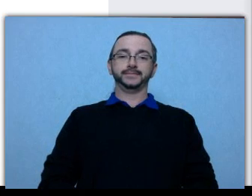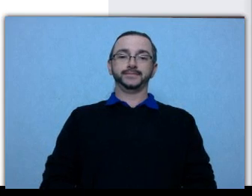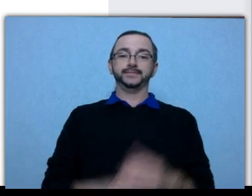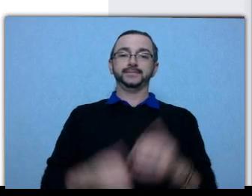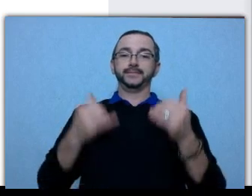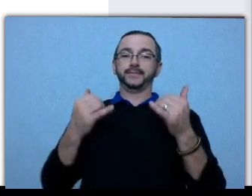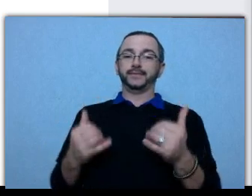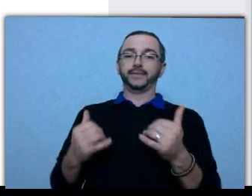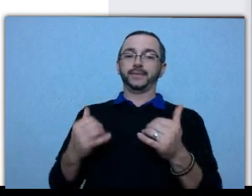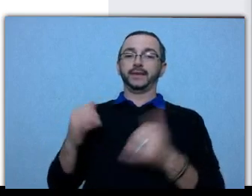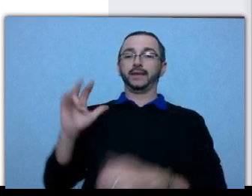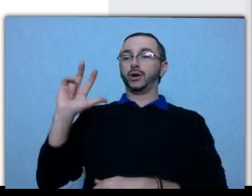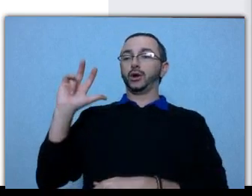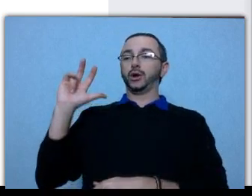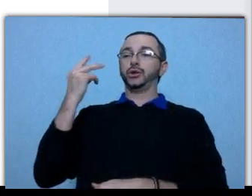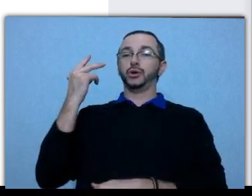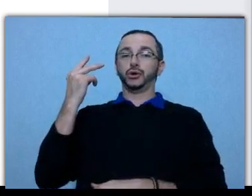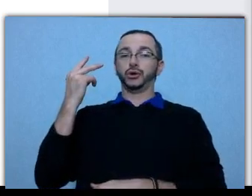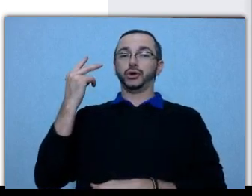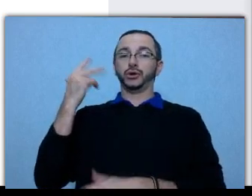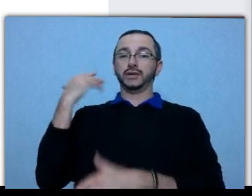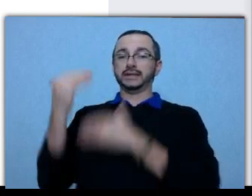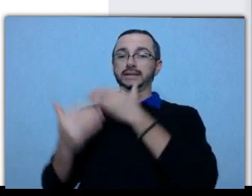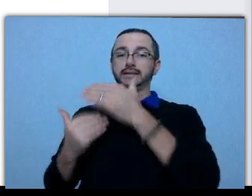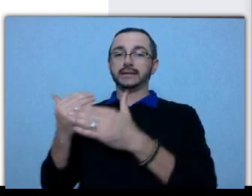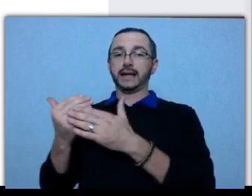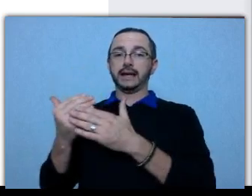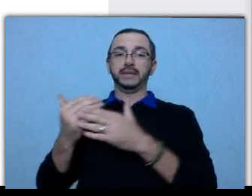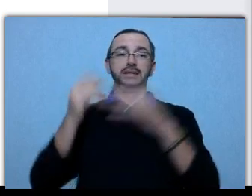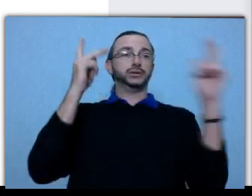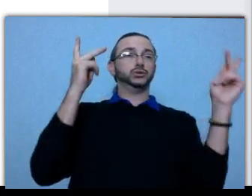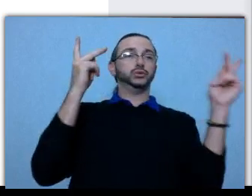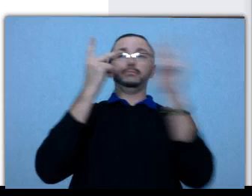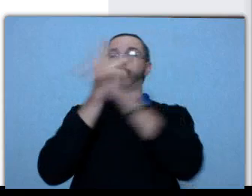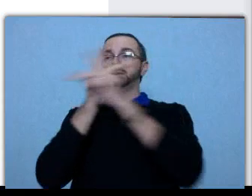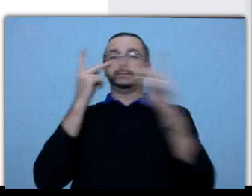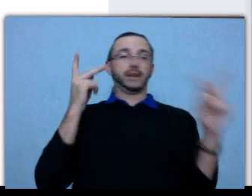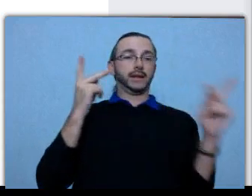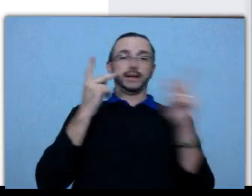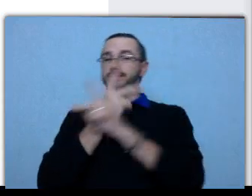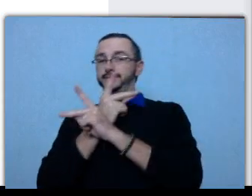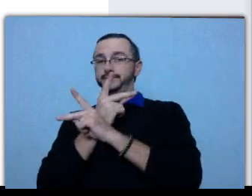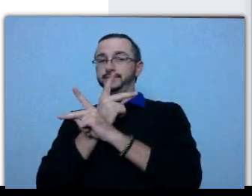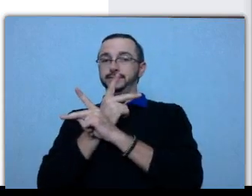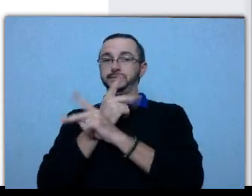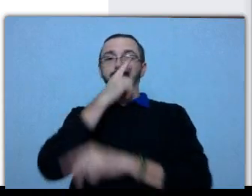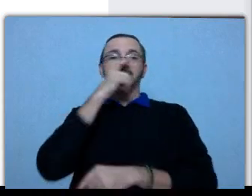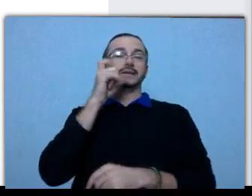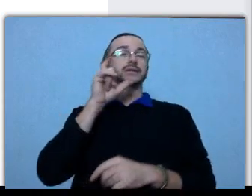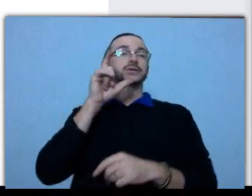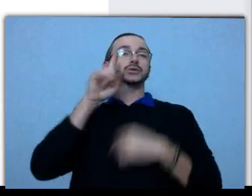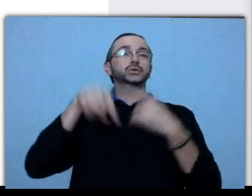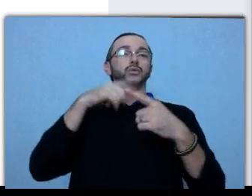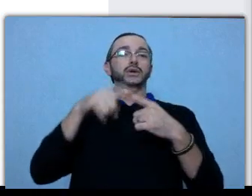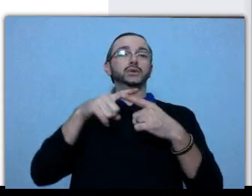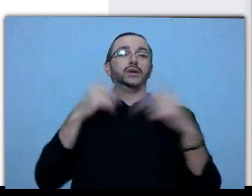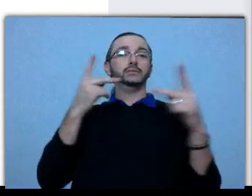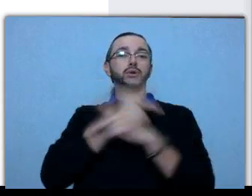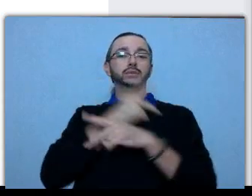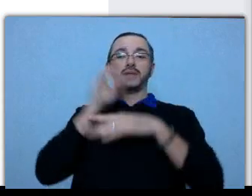Our third step and final step is to just multiply across. When we multiply fractions, we literally multiply